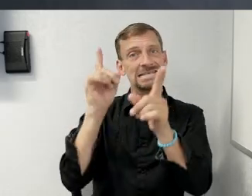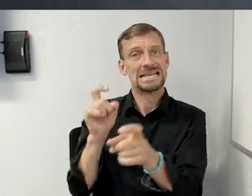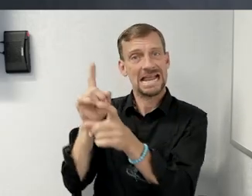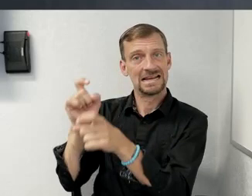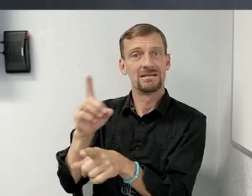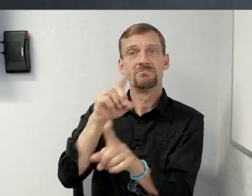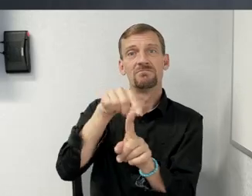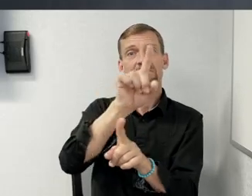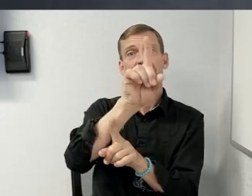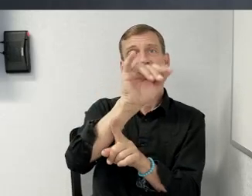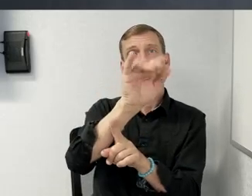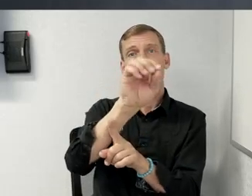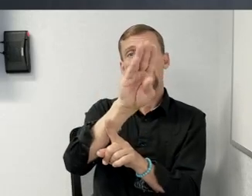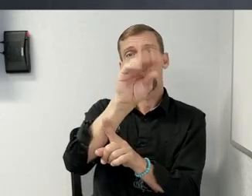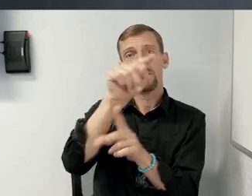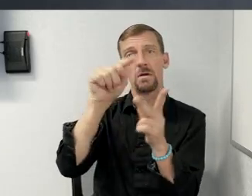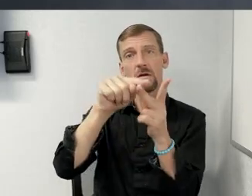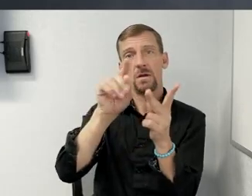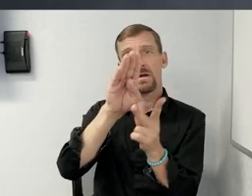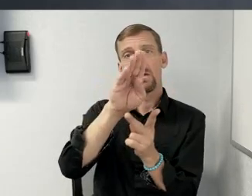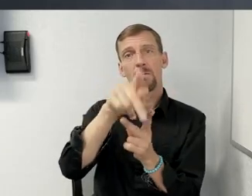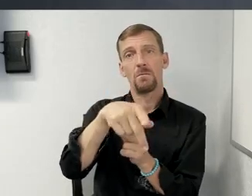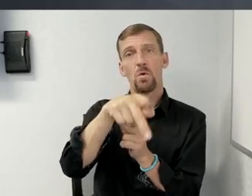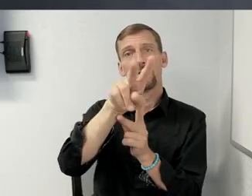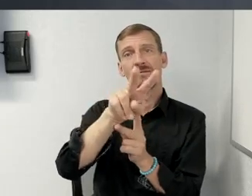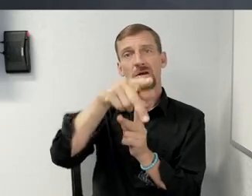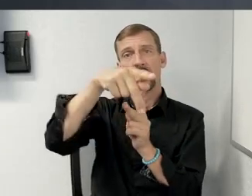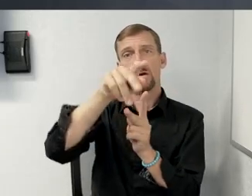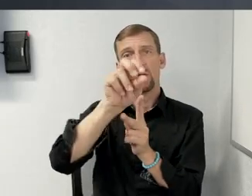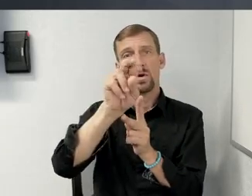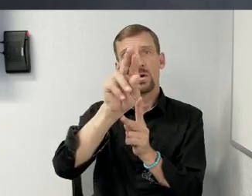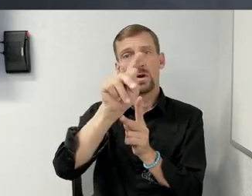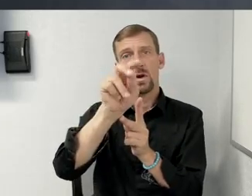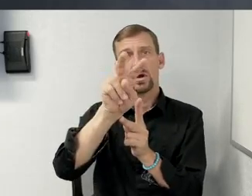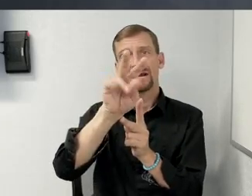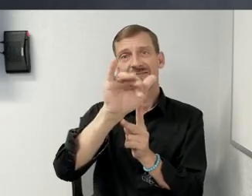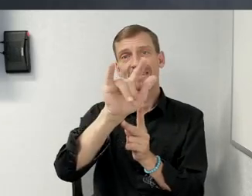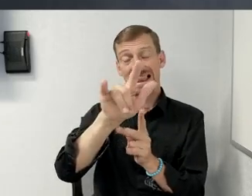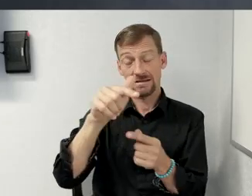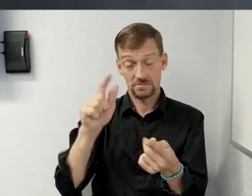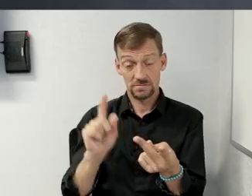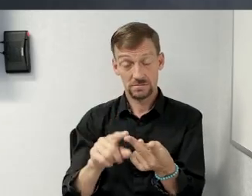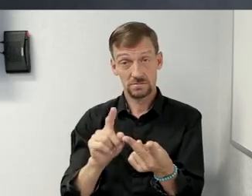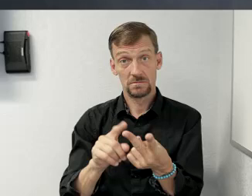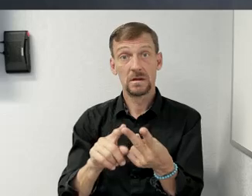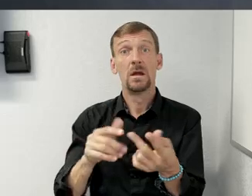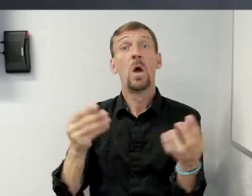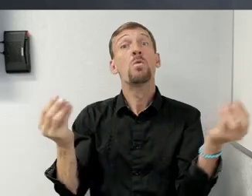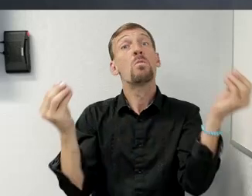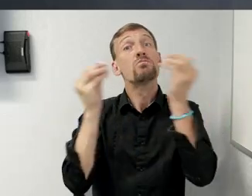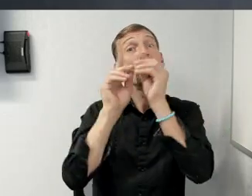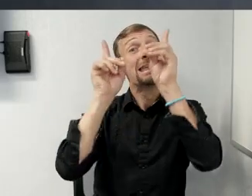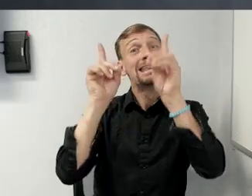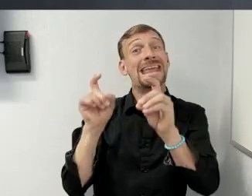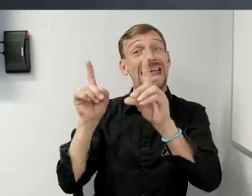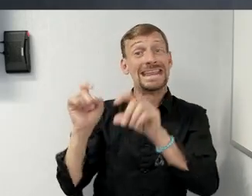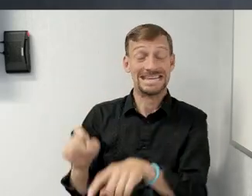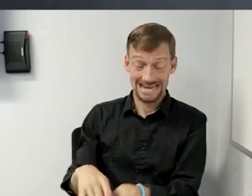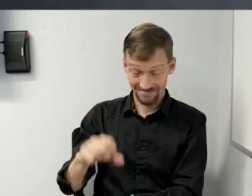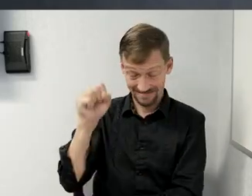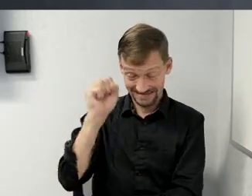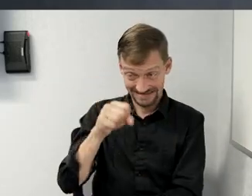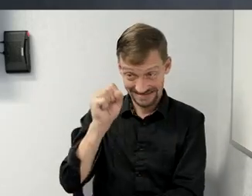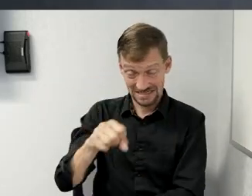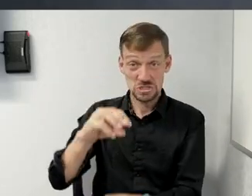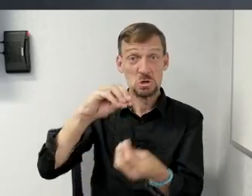in Dinuba and Porterville. So without a doubt, just the more testing you do, the absolute